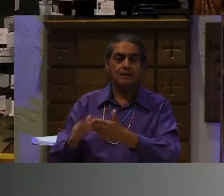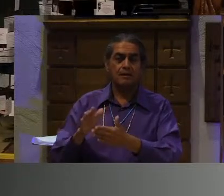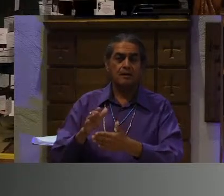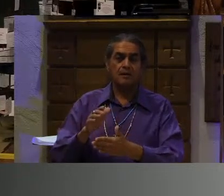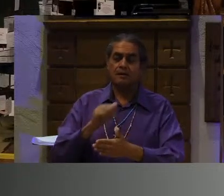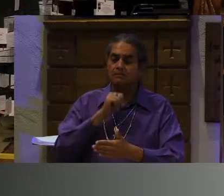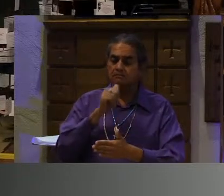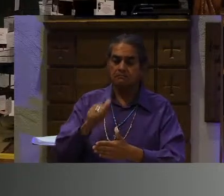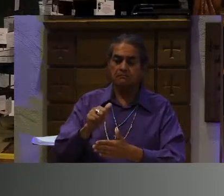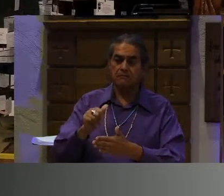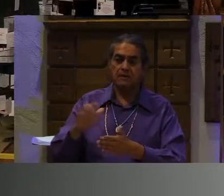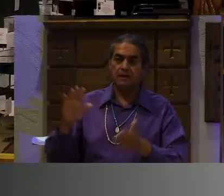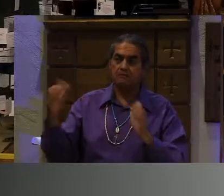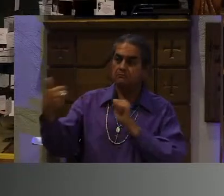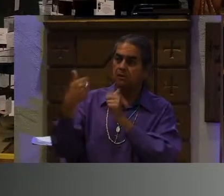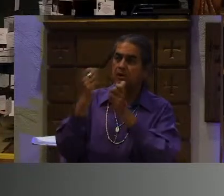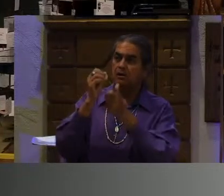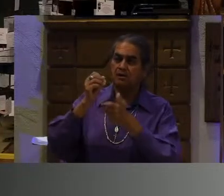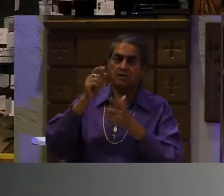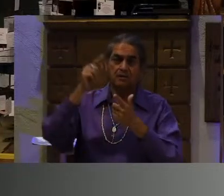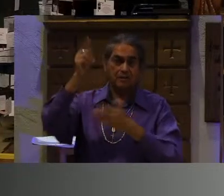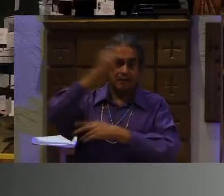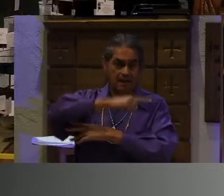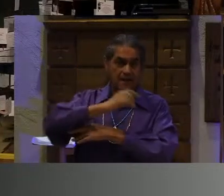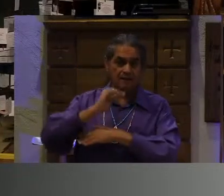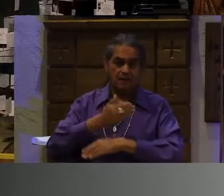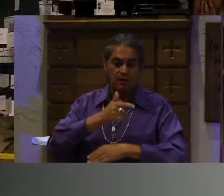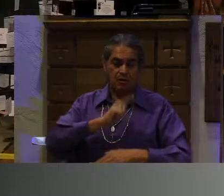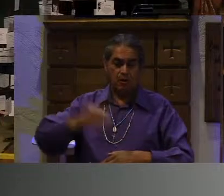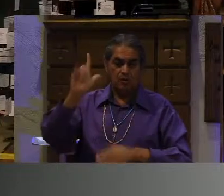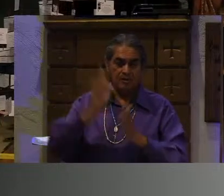irreproachable on the day of our Lord Jesus Christ.